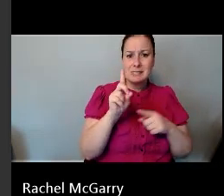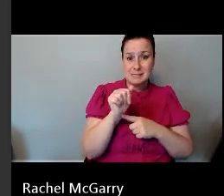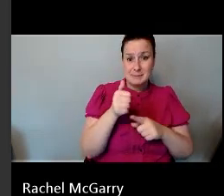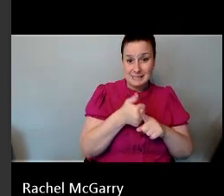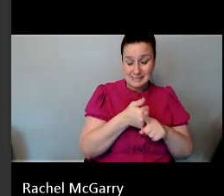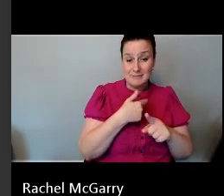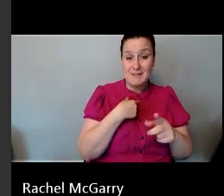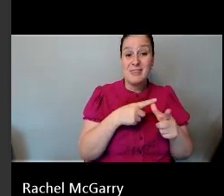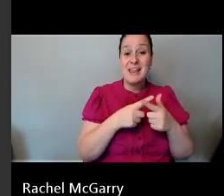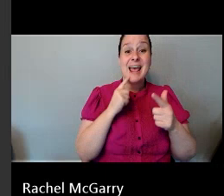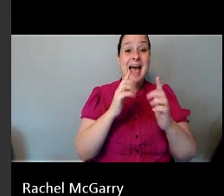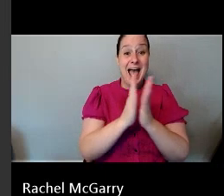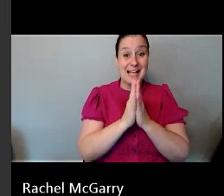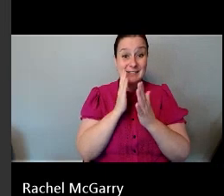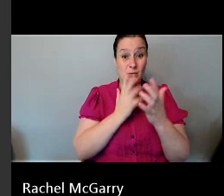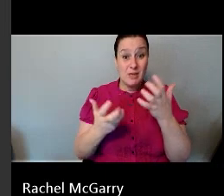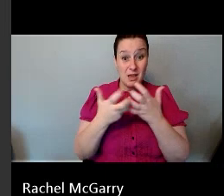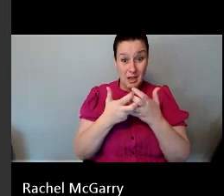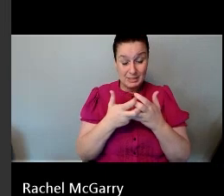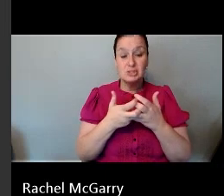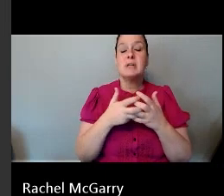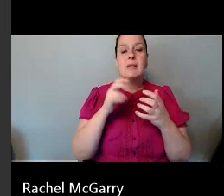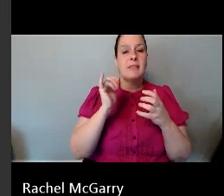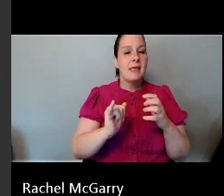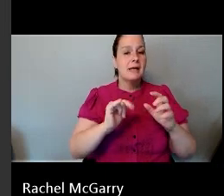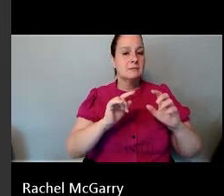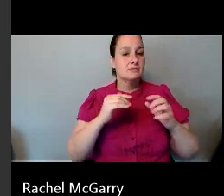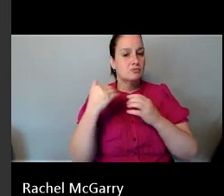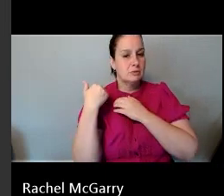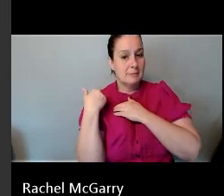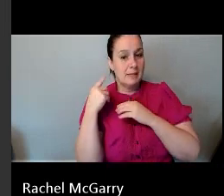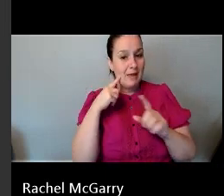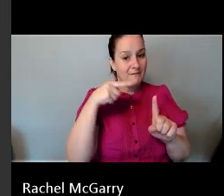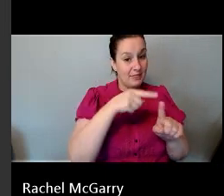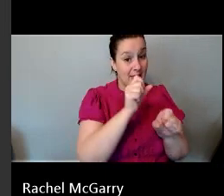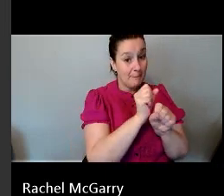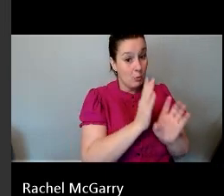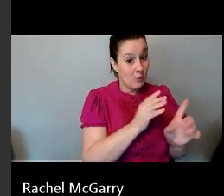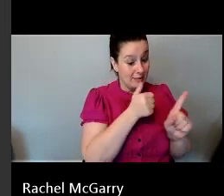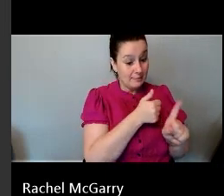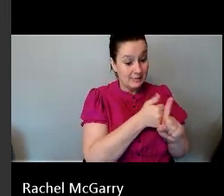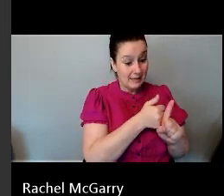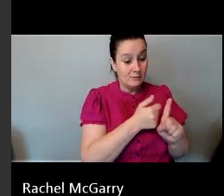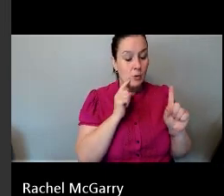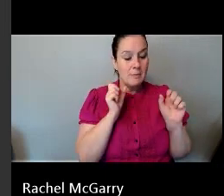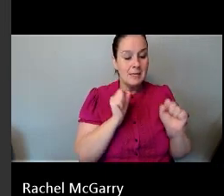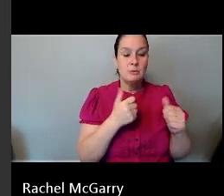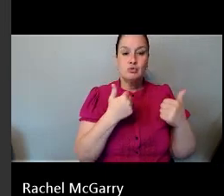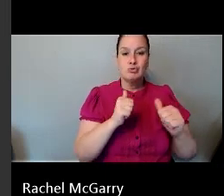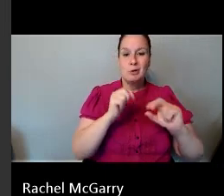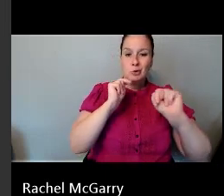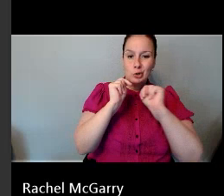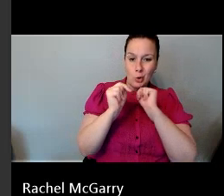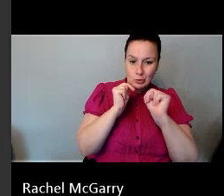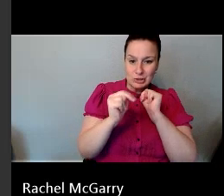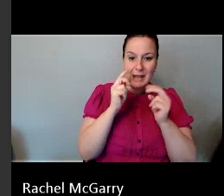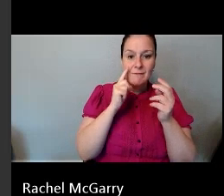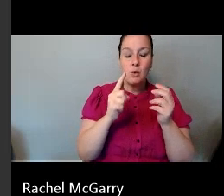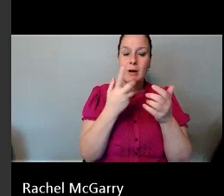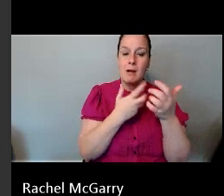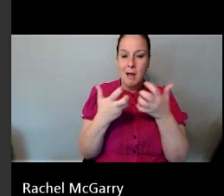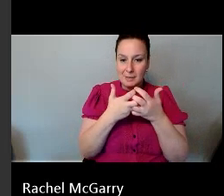for the accommodation is the responsibility of the employee. So being able to try and negotiate for accommodations